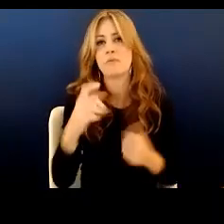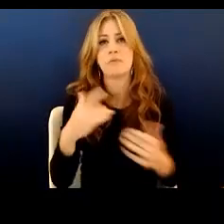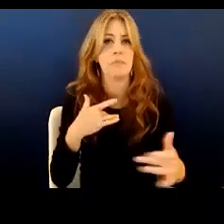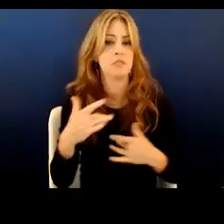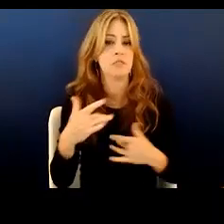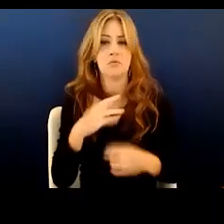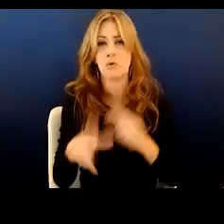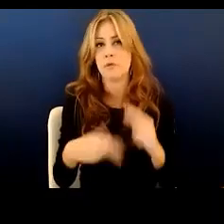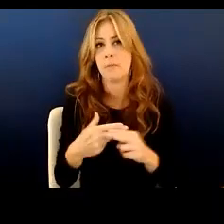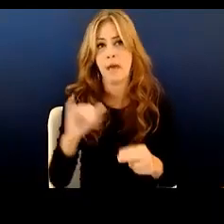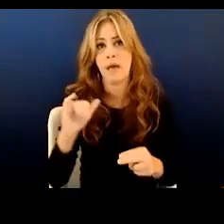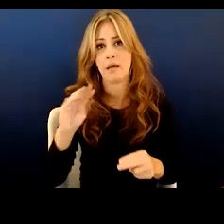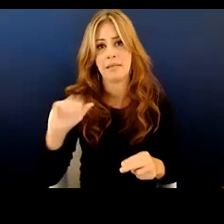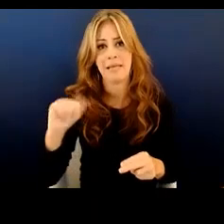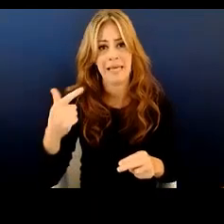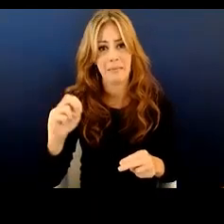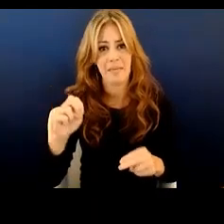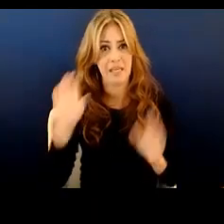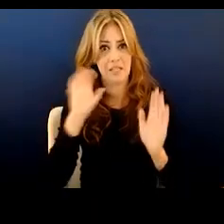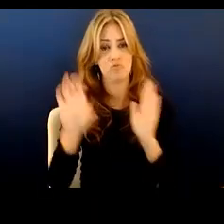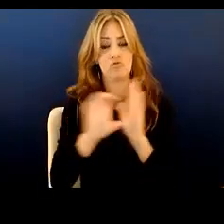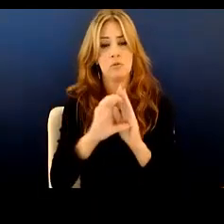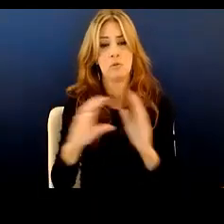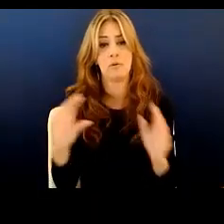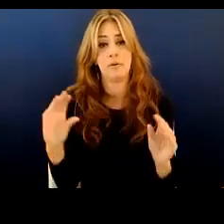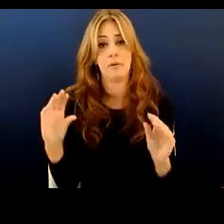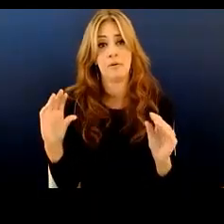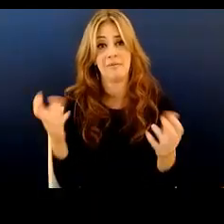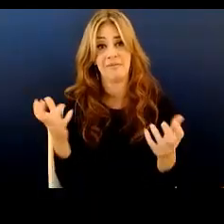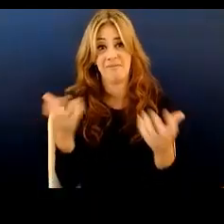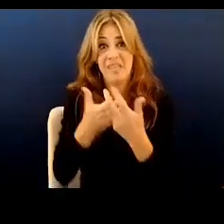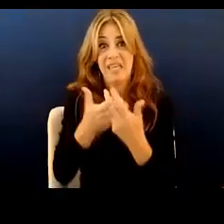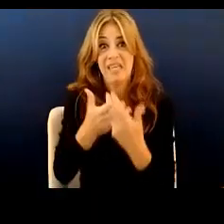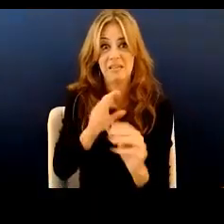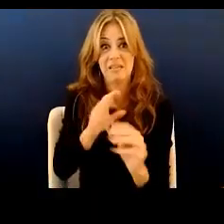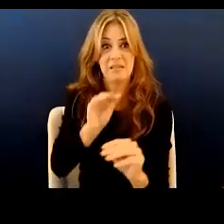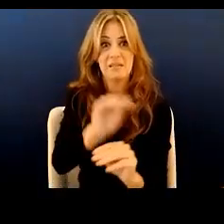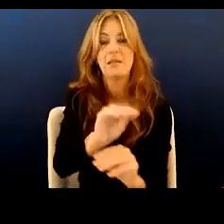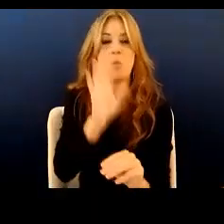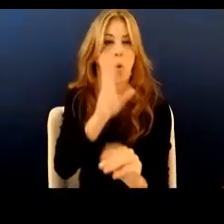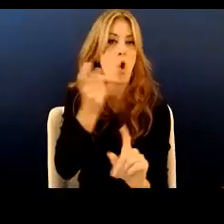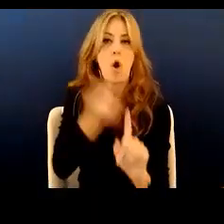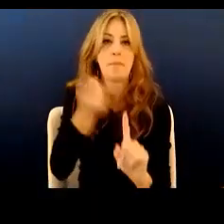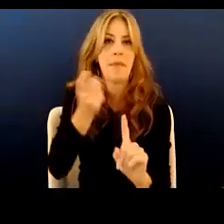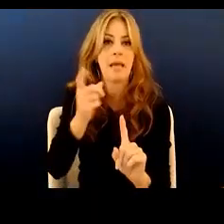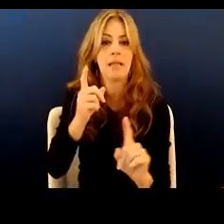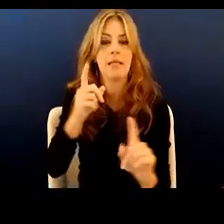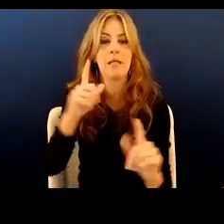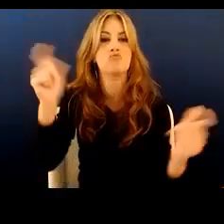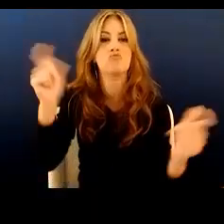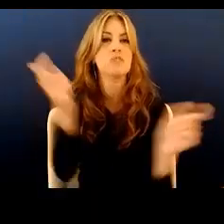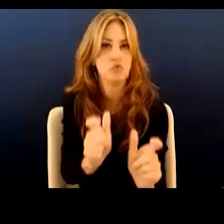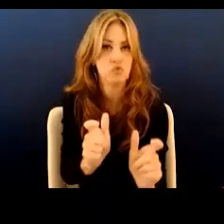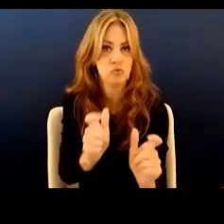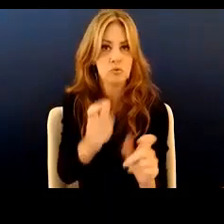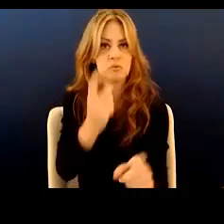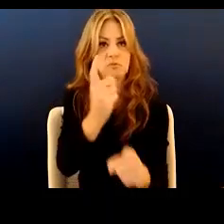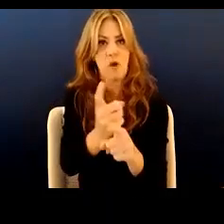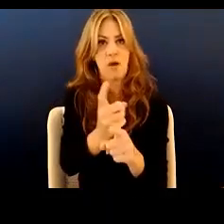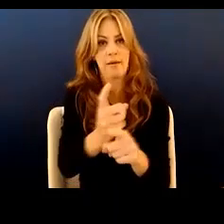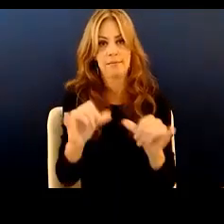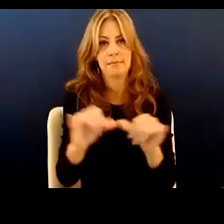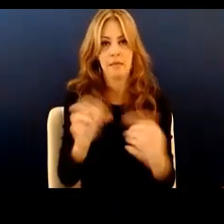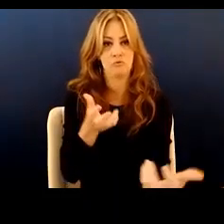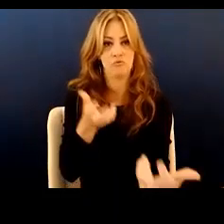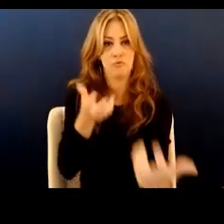the images fitting within the content boxes here, because they'll automatically reduce in size while in the box, but then